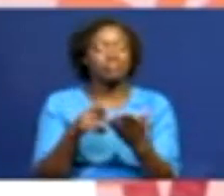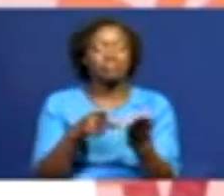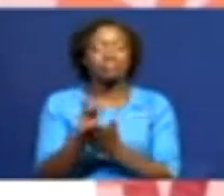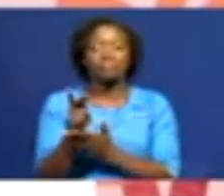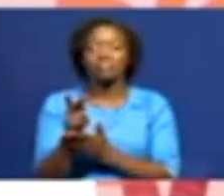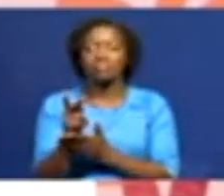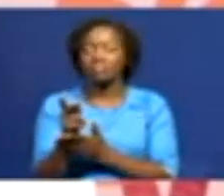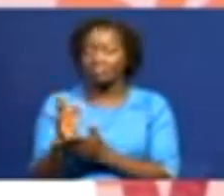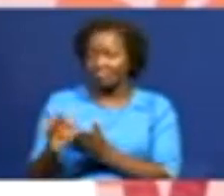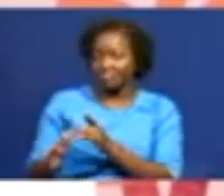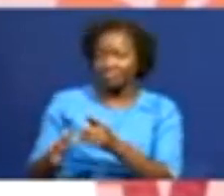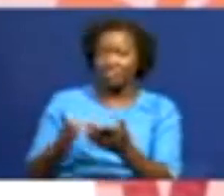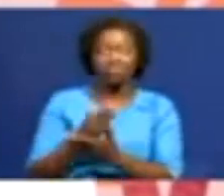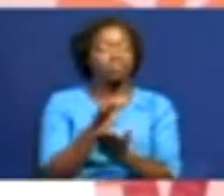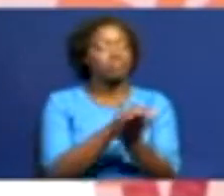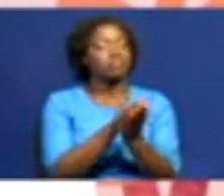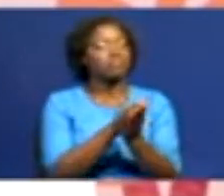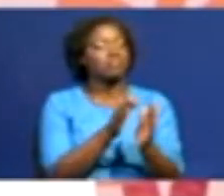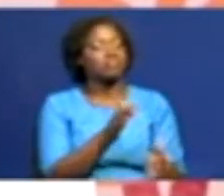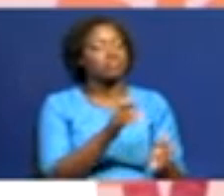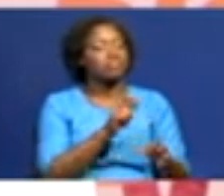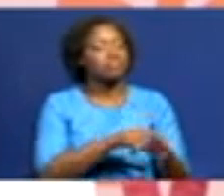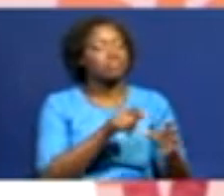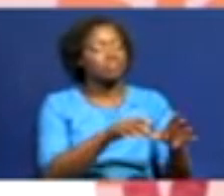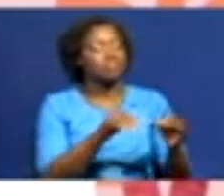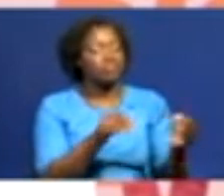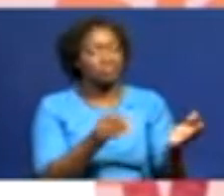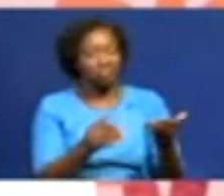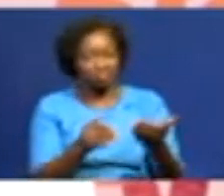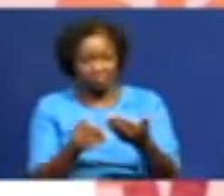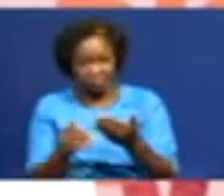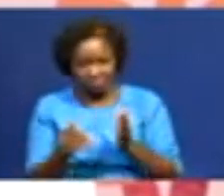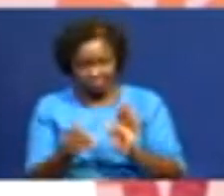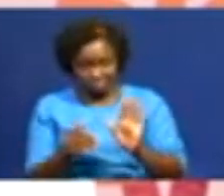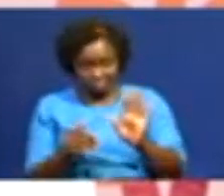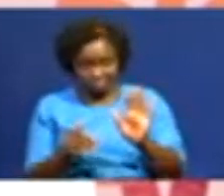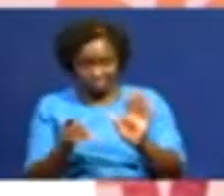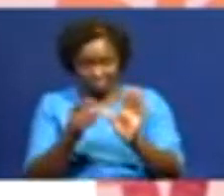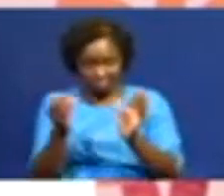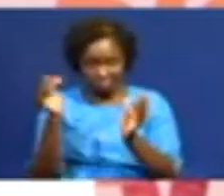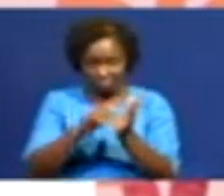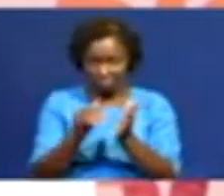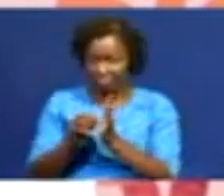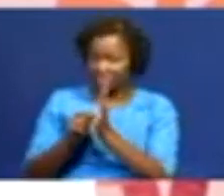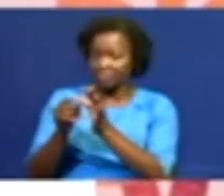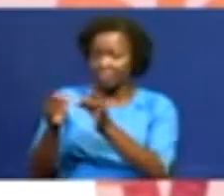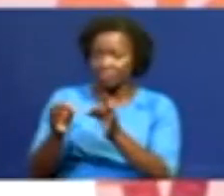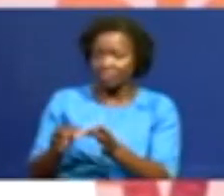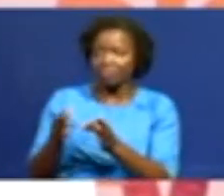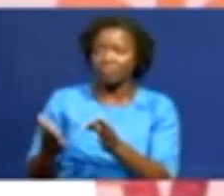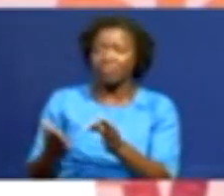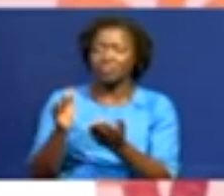on your side can go through the banking side. When you receive collections on your side, again, it's reflected on your accounting side. So